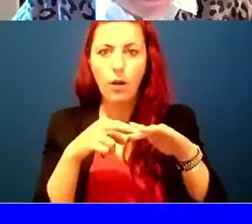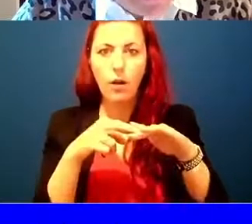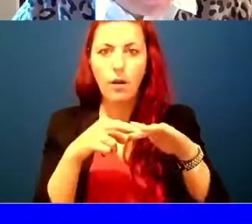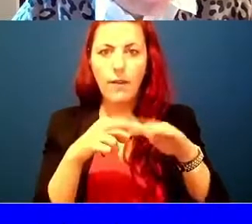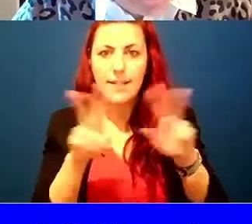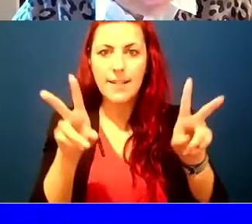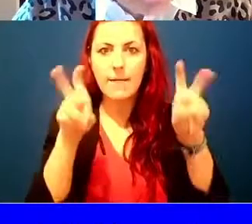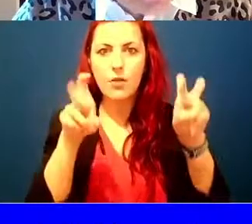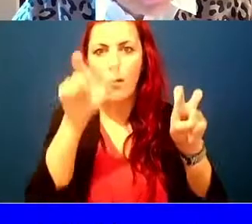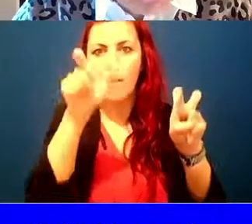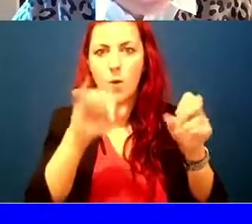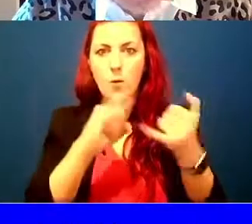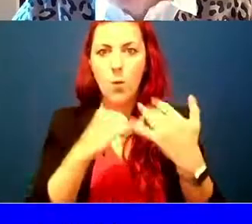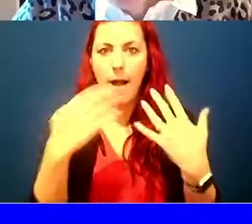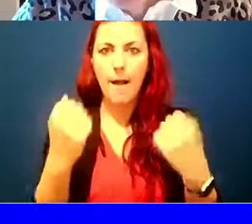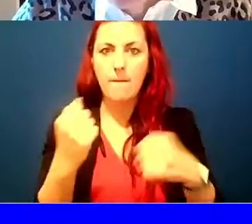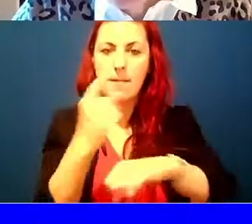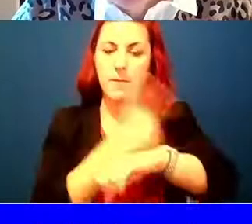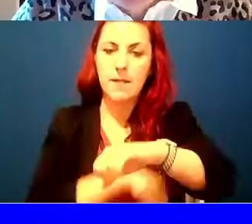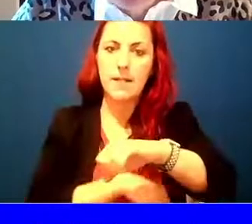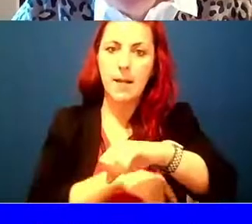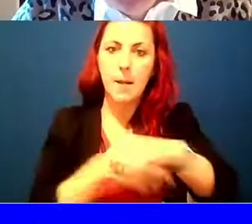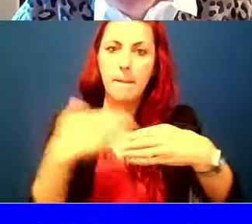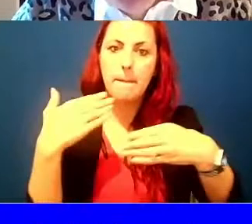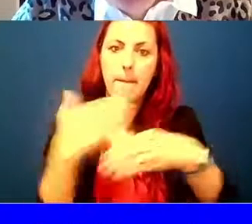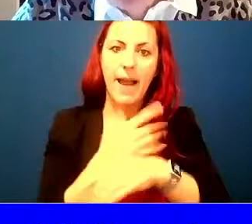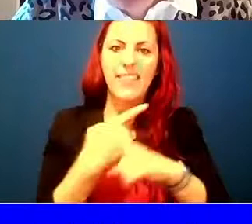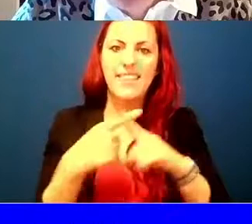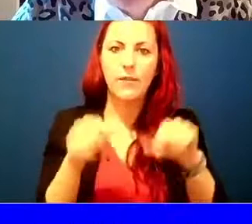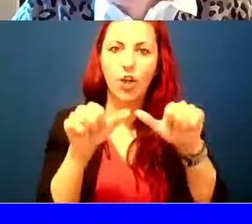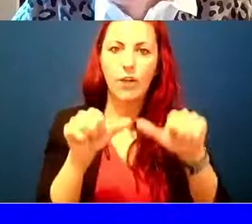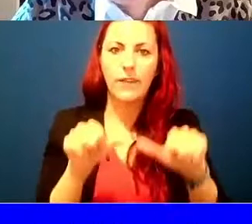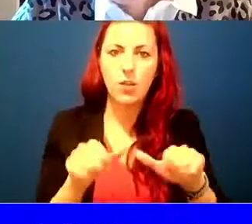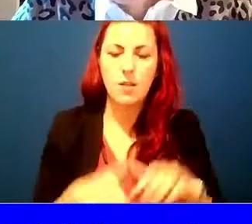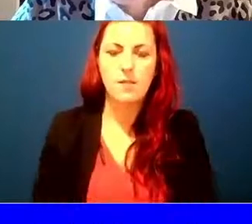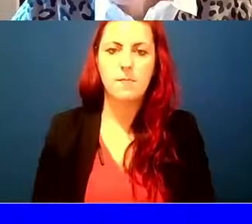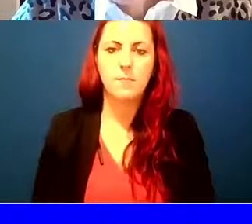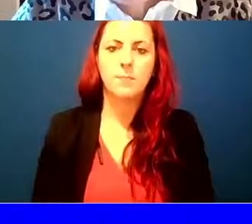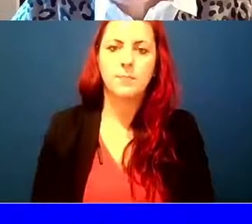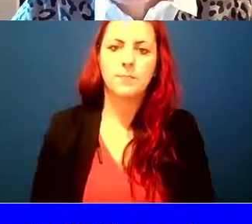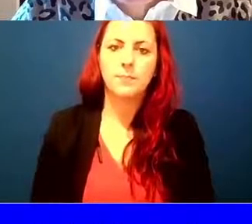disabilities as defined by the convention. I'll have the next slide, please.